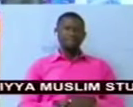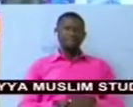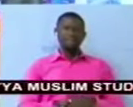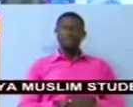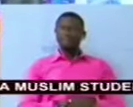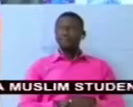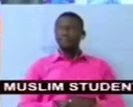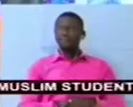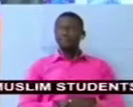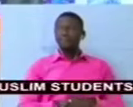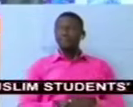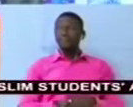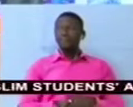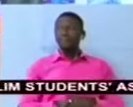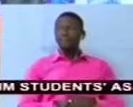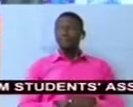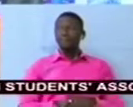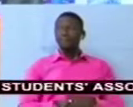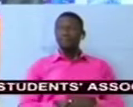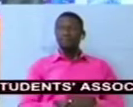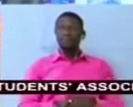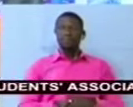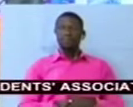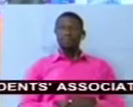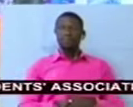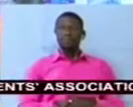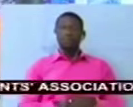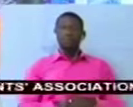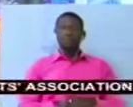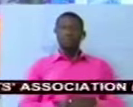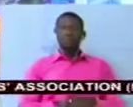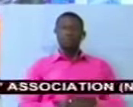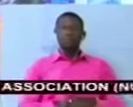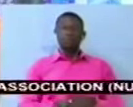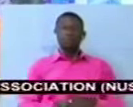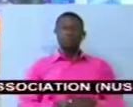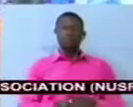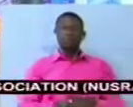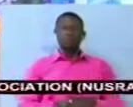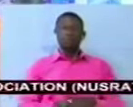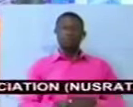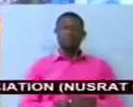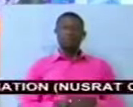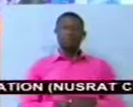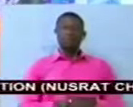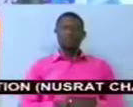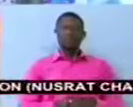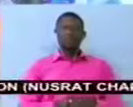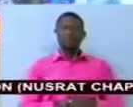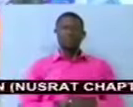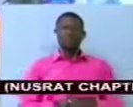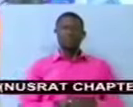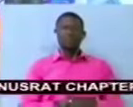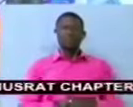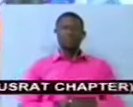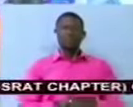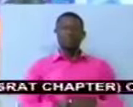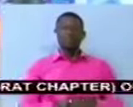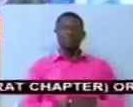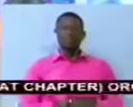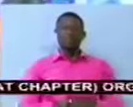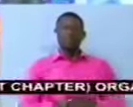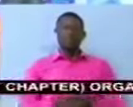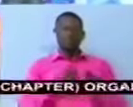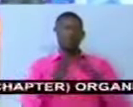fofu nak ñu takku tuti. What do you mean by that? Ñu takku moy ñu bëri. Yeah, okay. Ñu am nañ few people fofu. Some